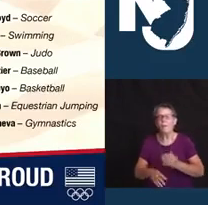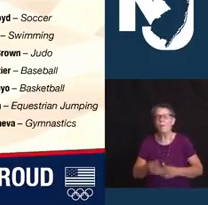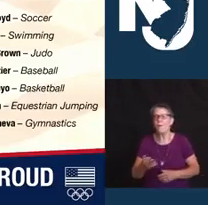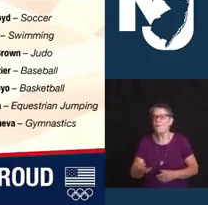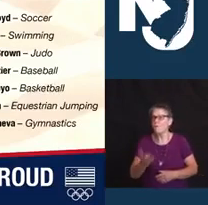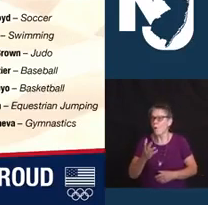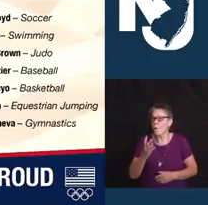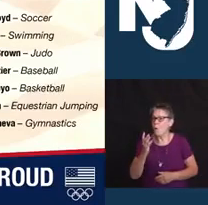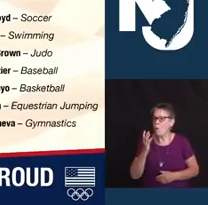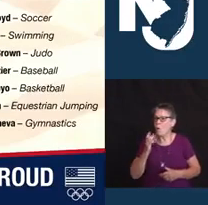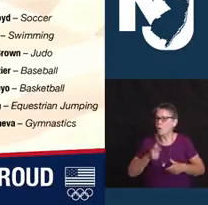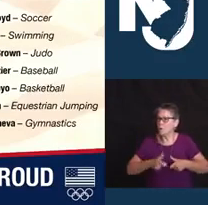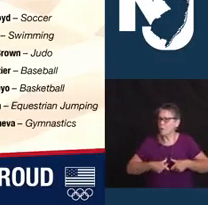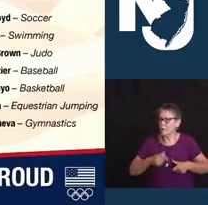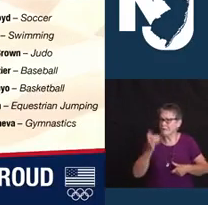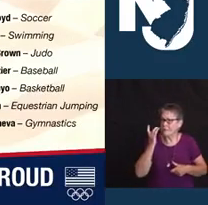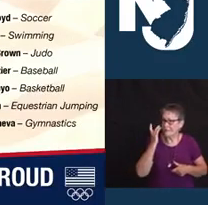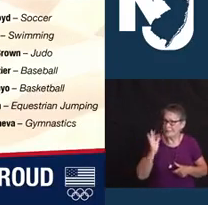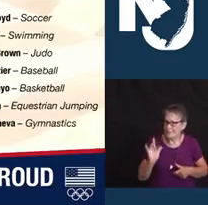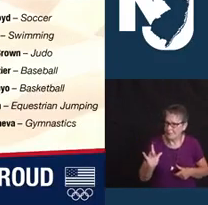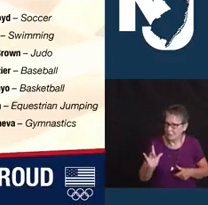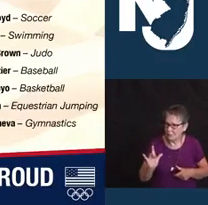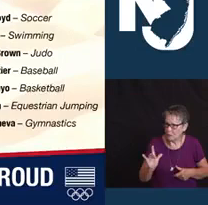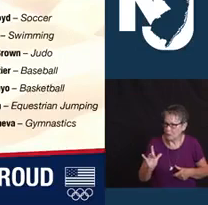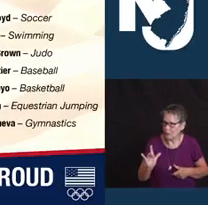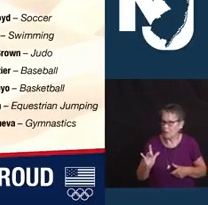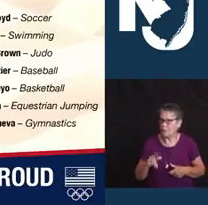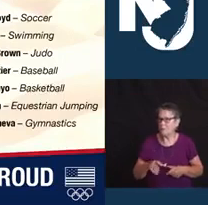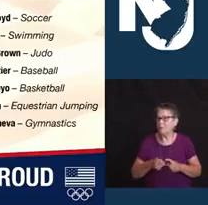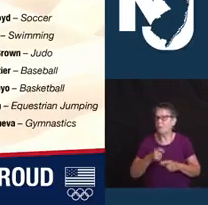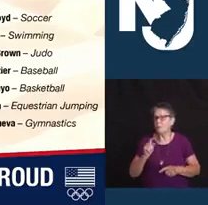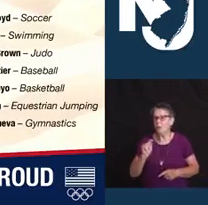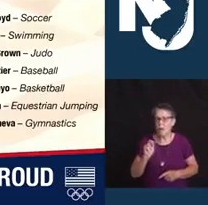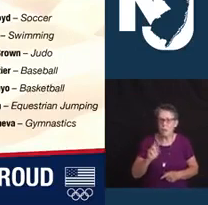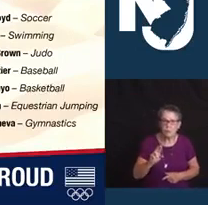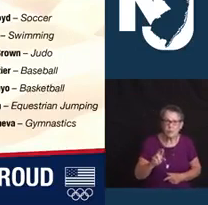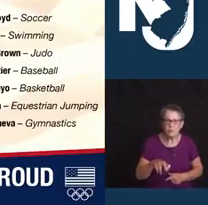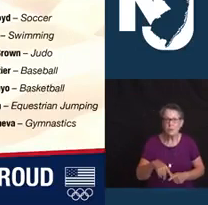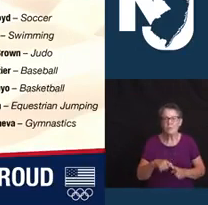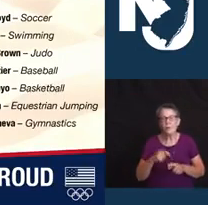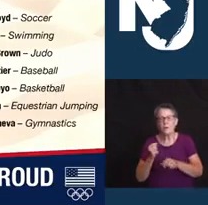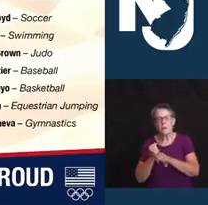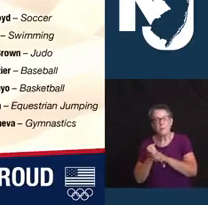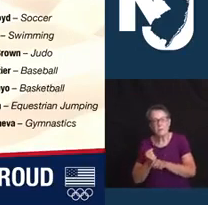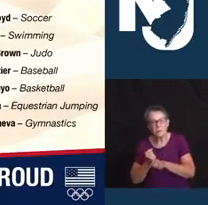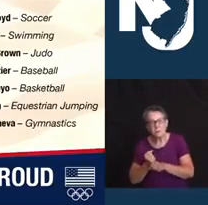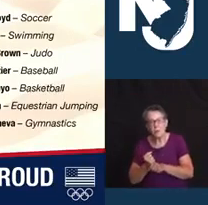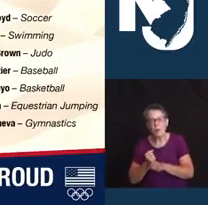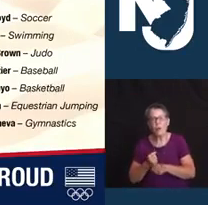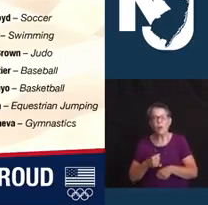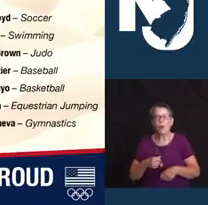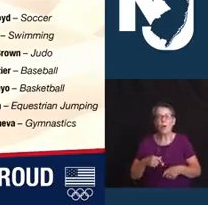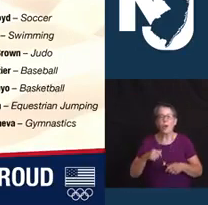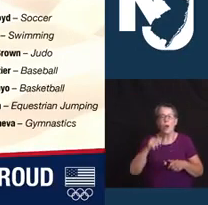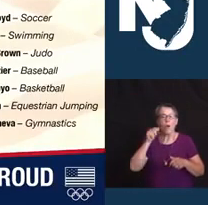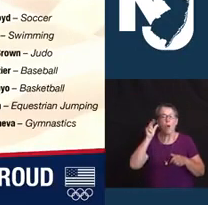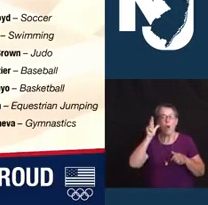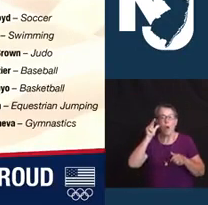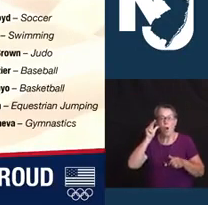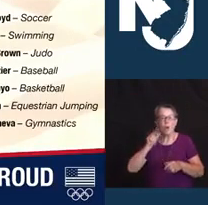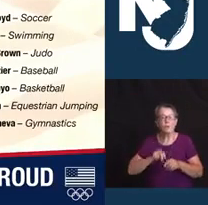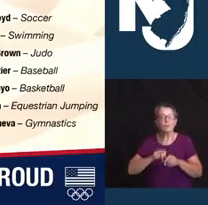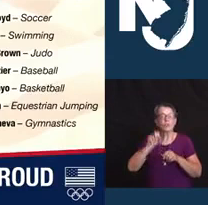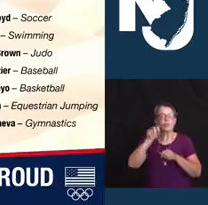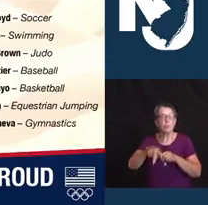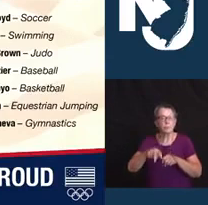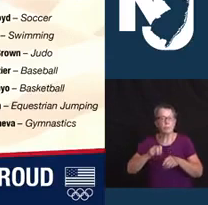hanging around the necks of Toms Rivers, Todd Frazier in baseball, Colts Neck equestrian jumper Jessica Springsteen,